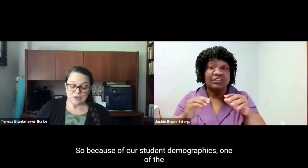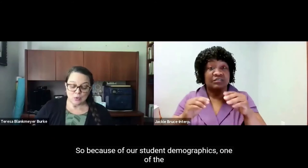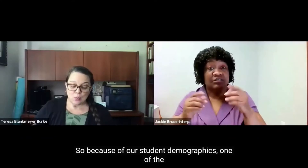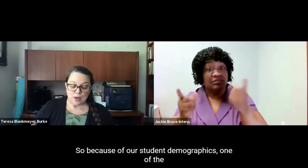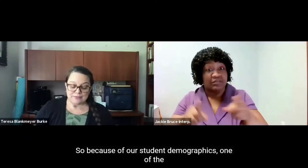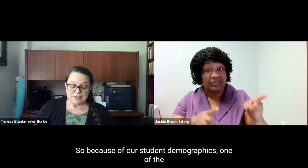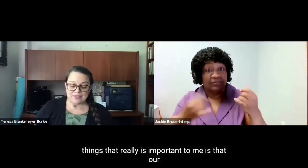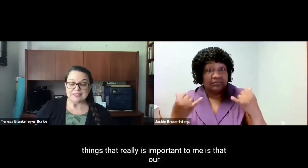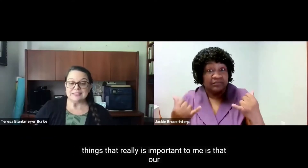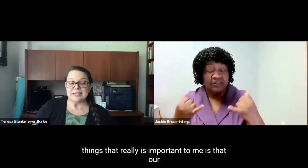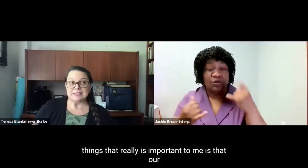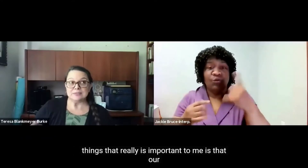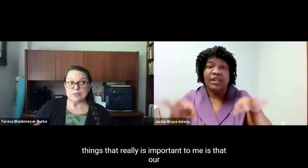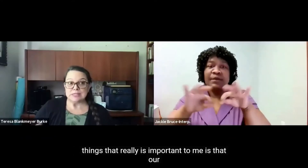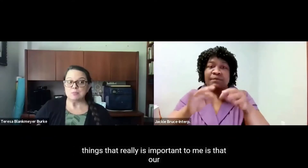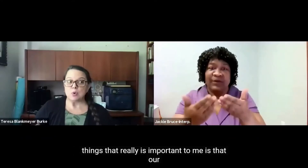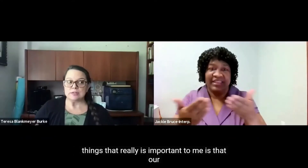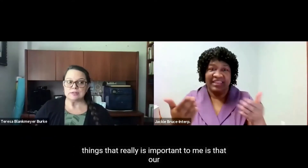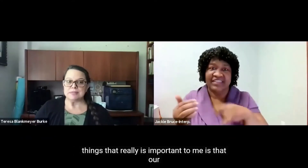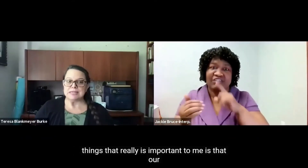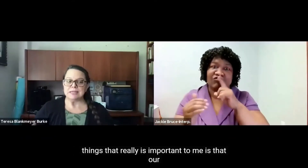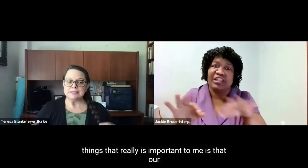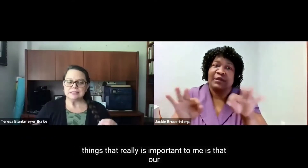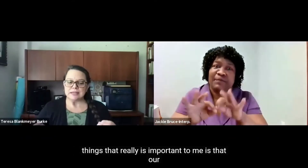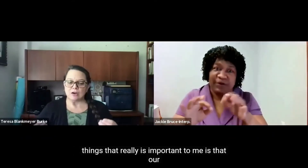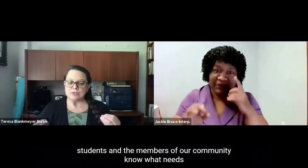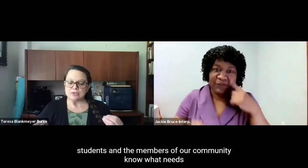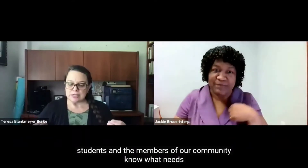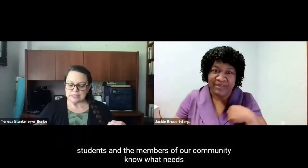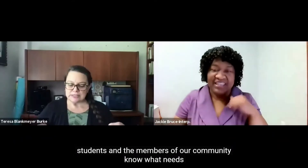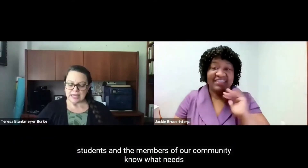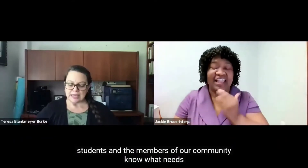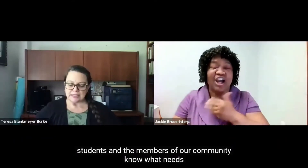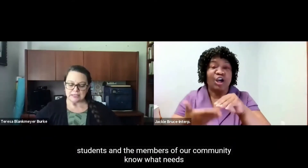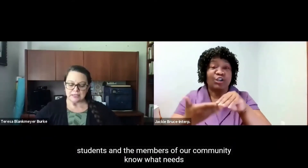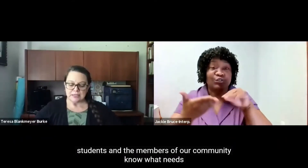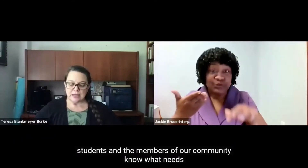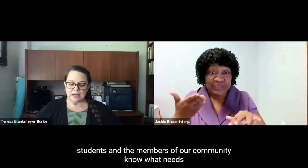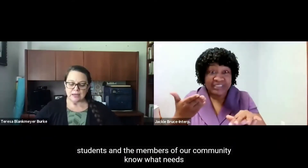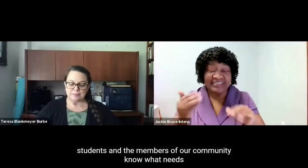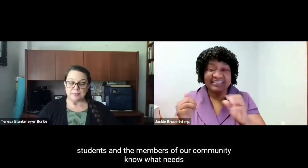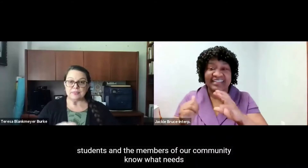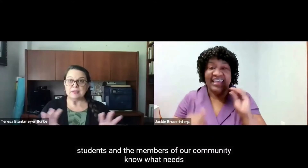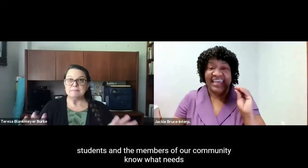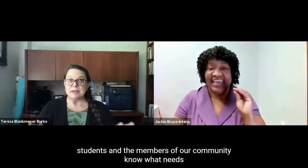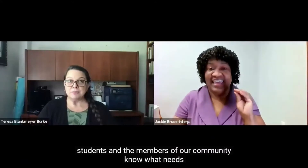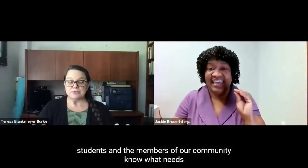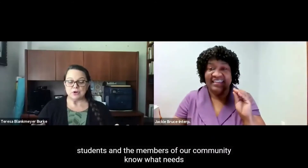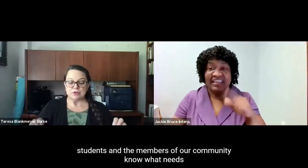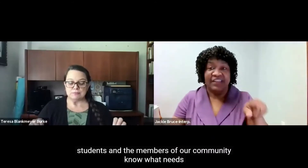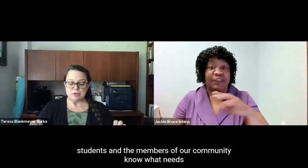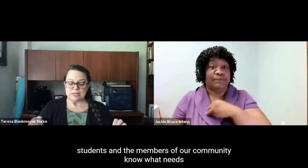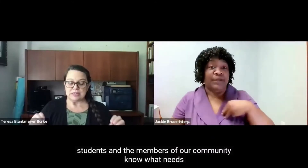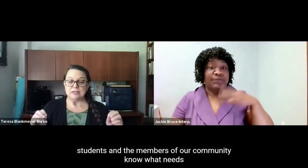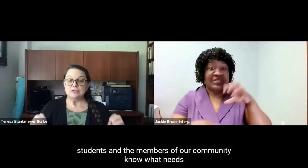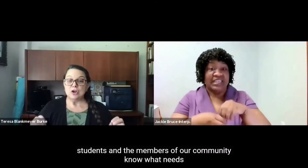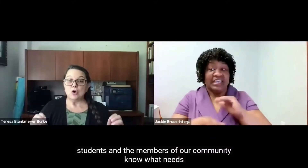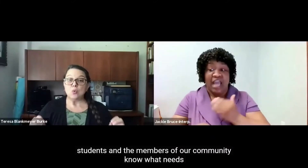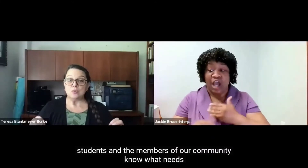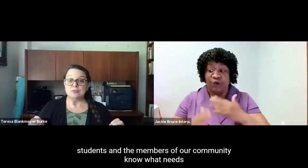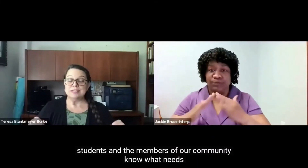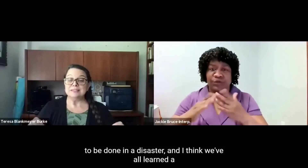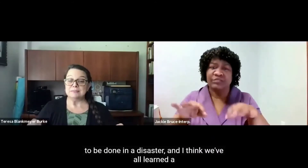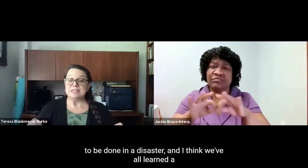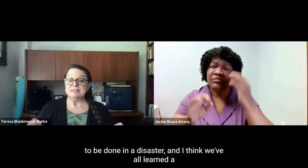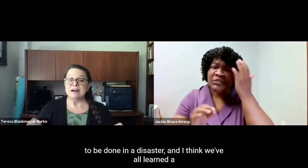demographics, one of the things that's really important to me is that our students and the members of our community know